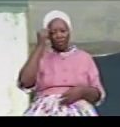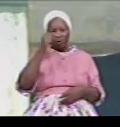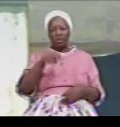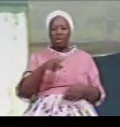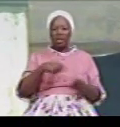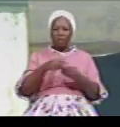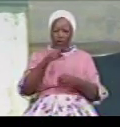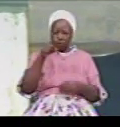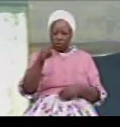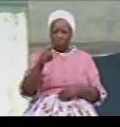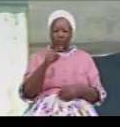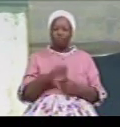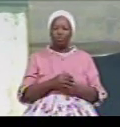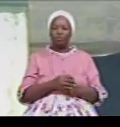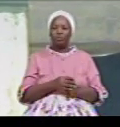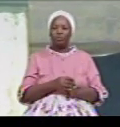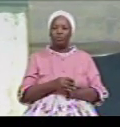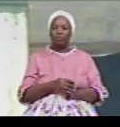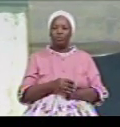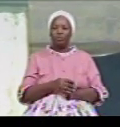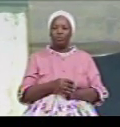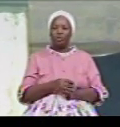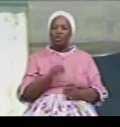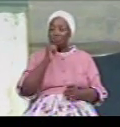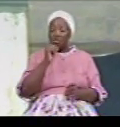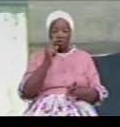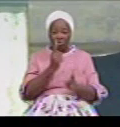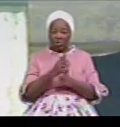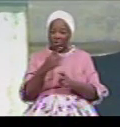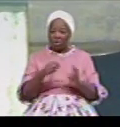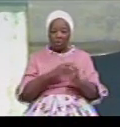you. Not just the world,